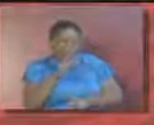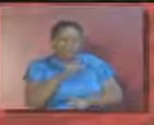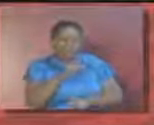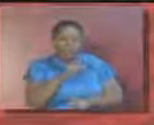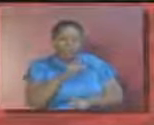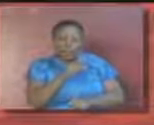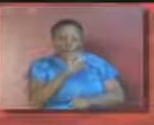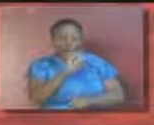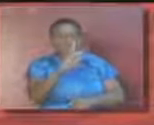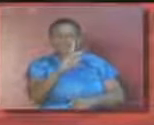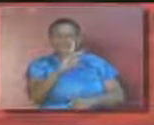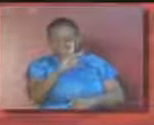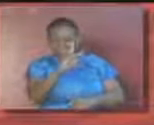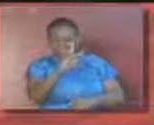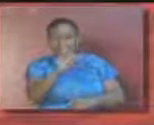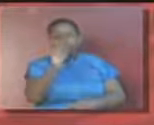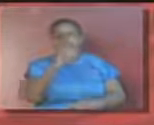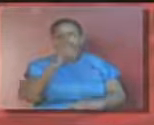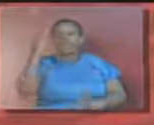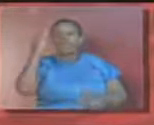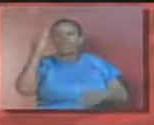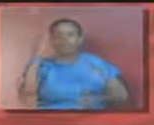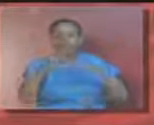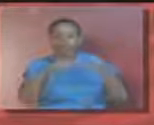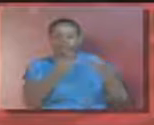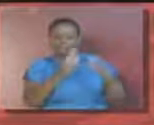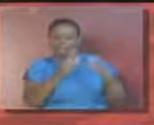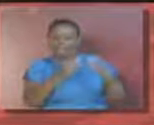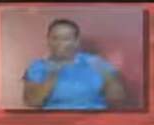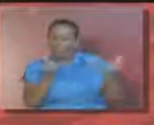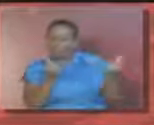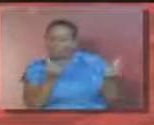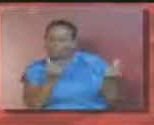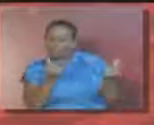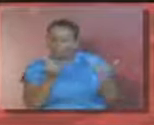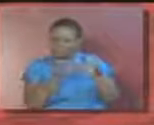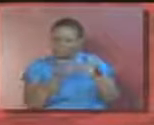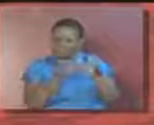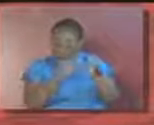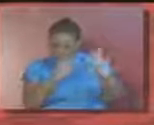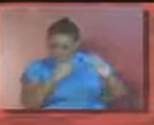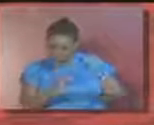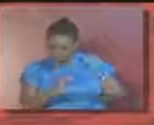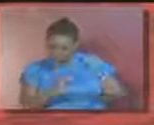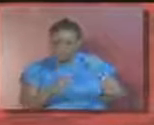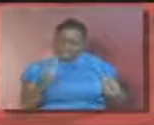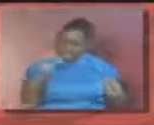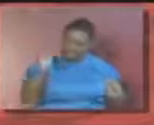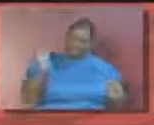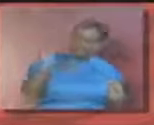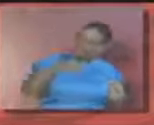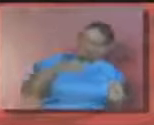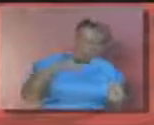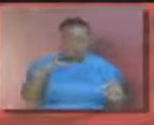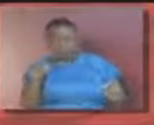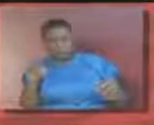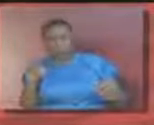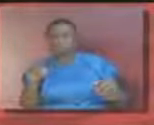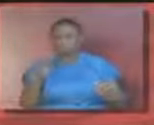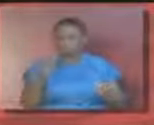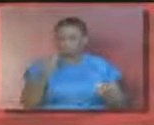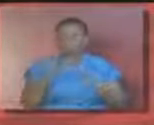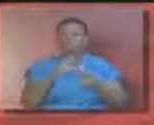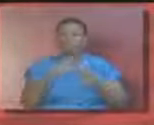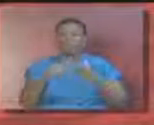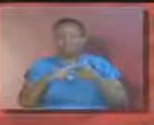they have some sort of reason to not be vaccinated. For example, a severe allergic reaction or an anaphylactic